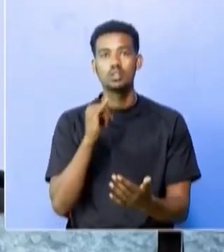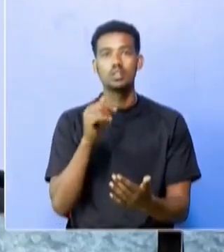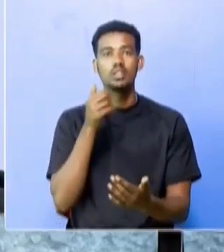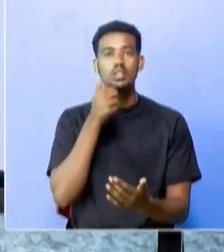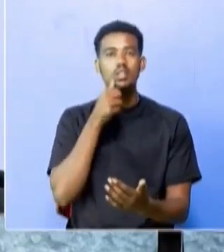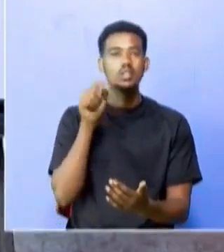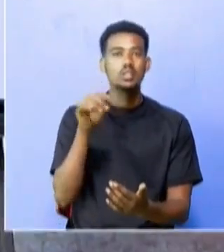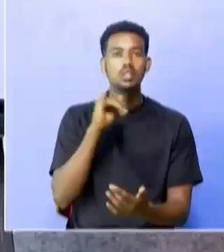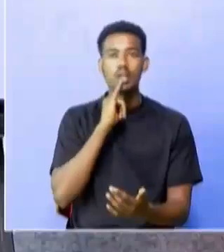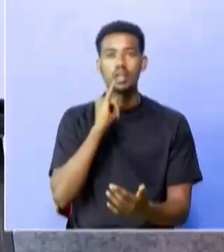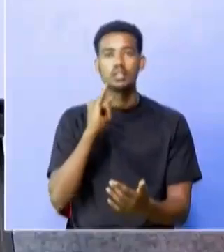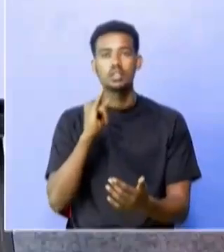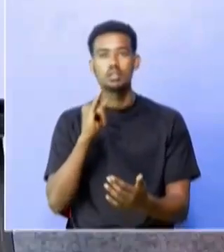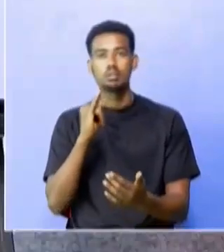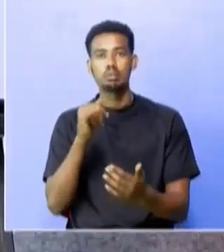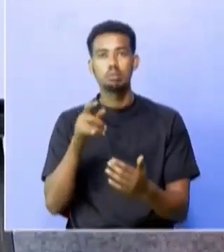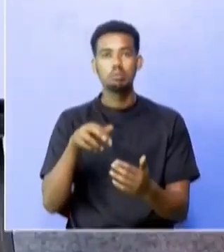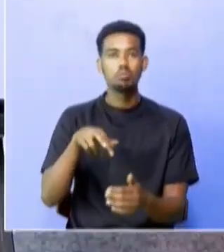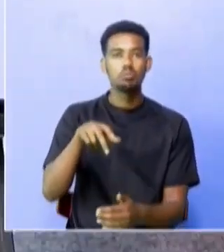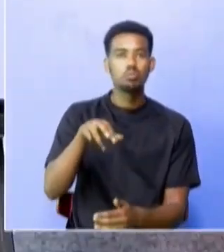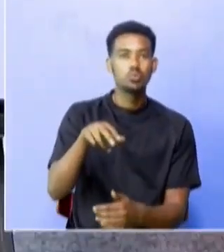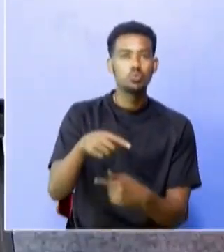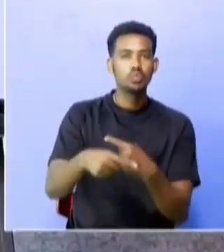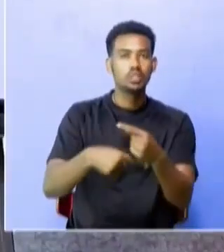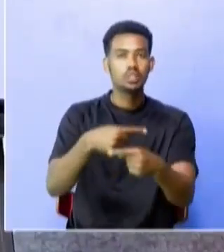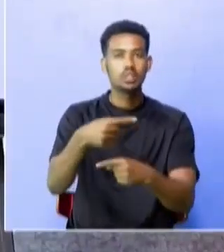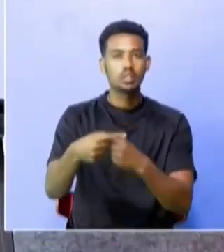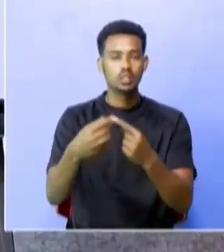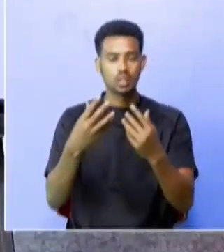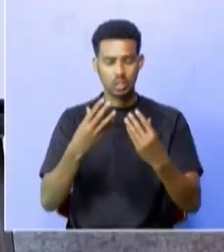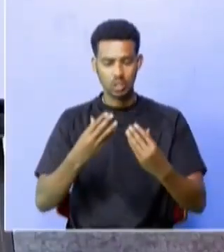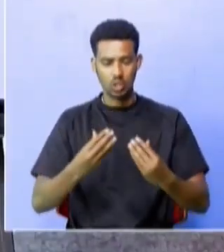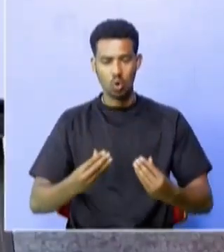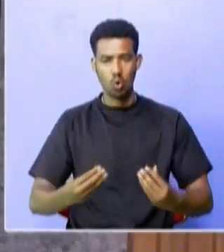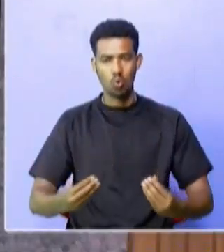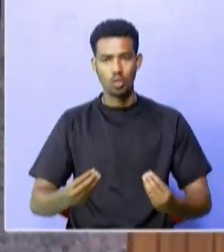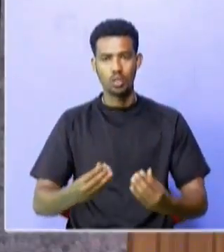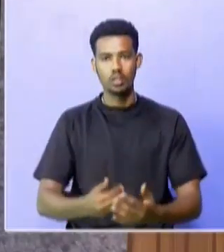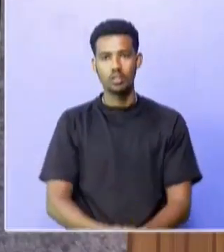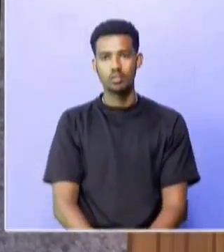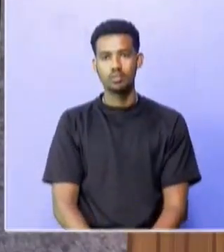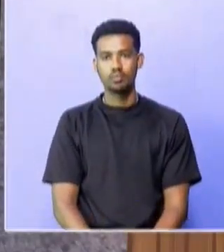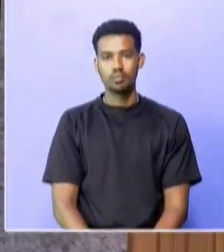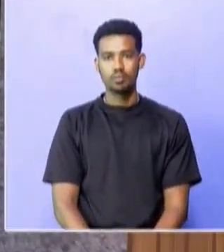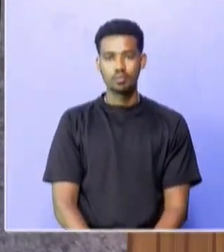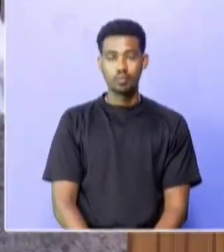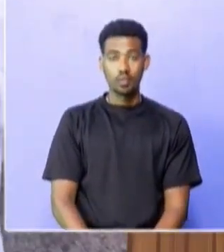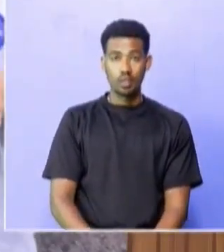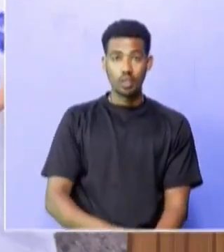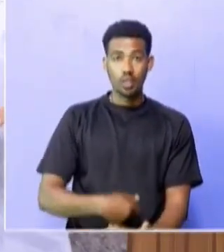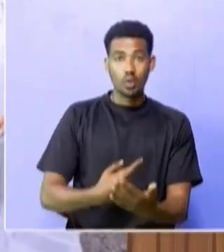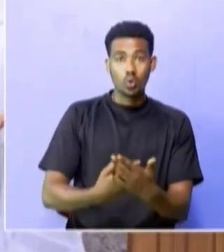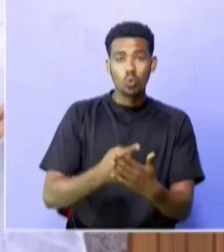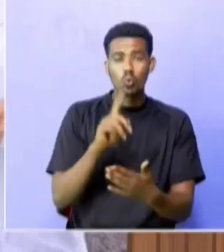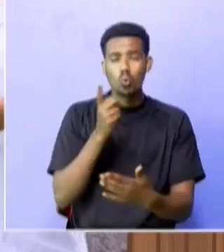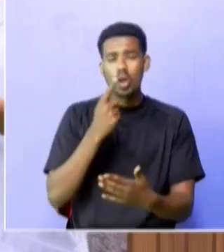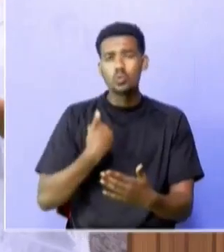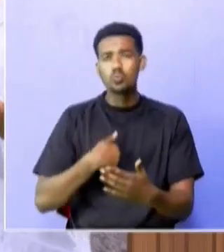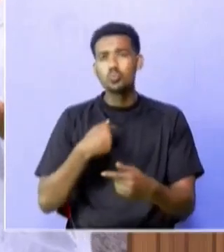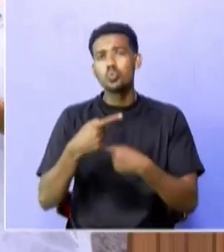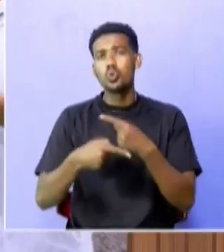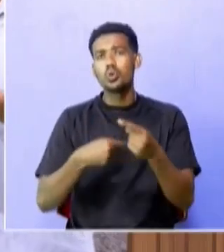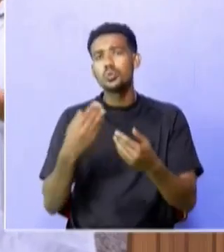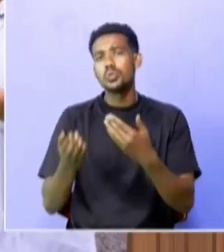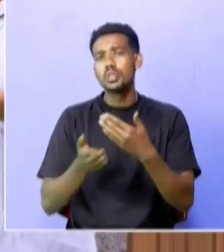moving slowly. She is moving slowly. So what we are going to say easily